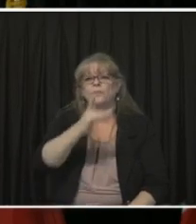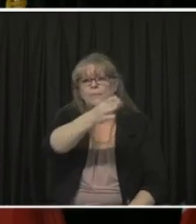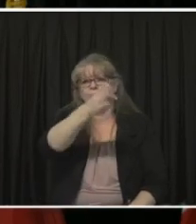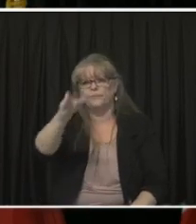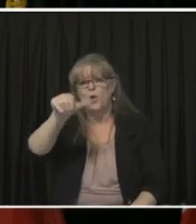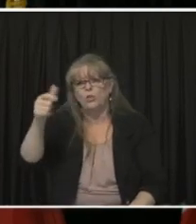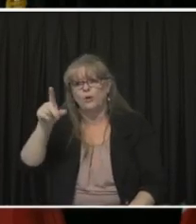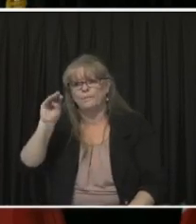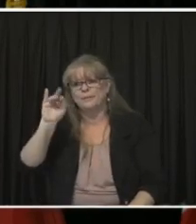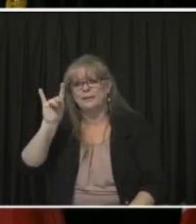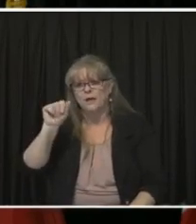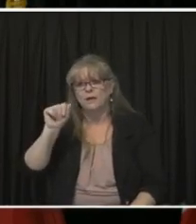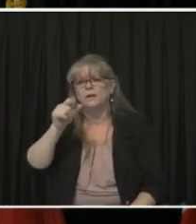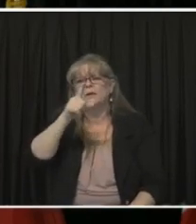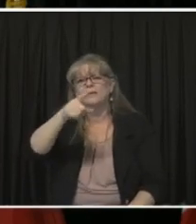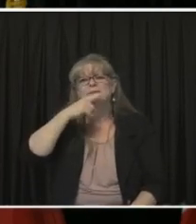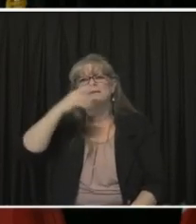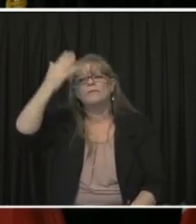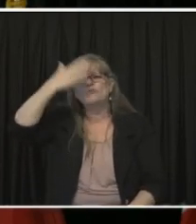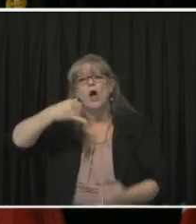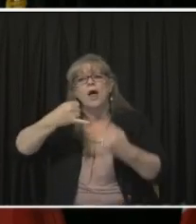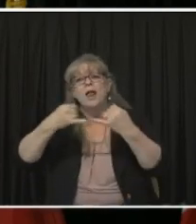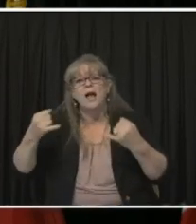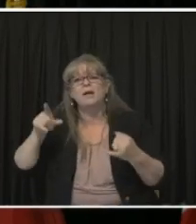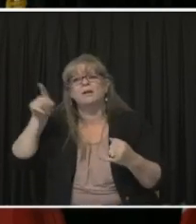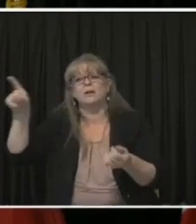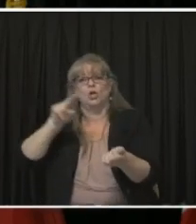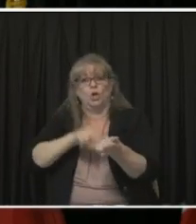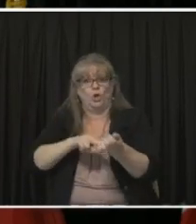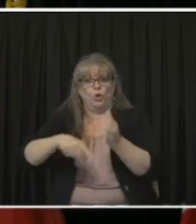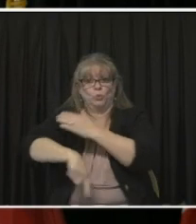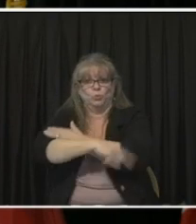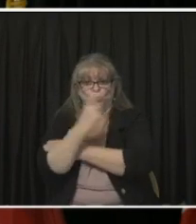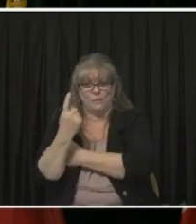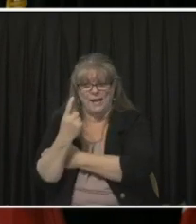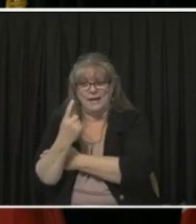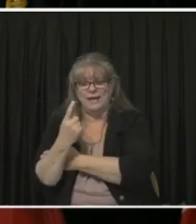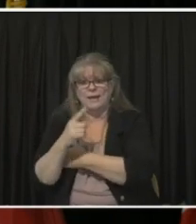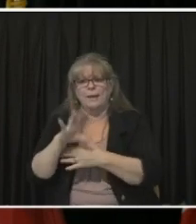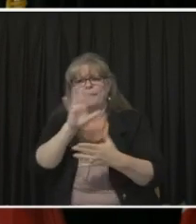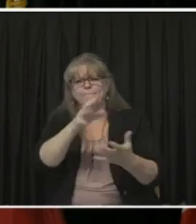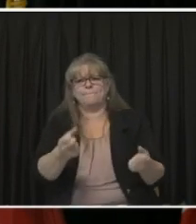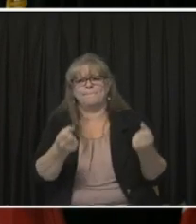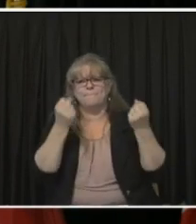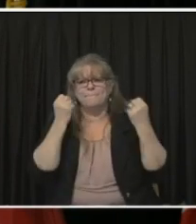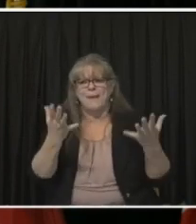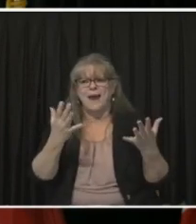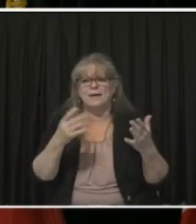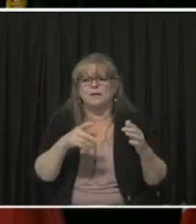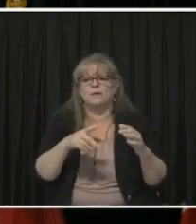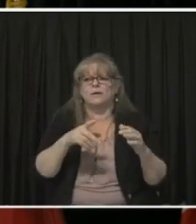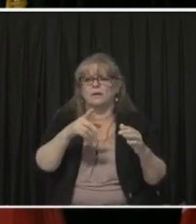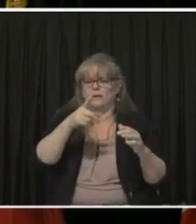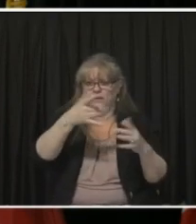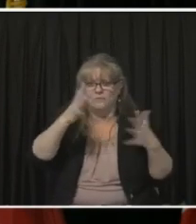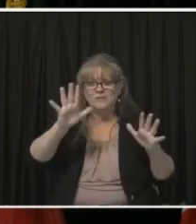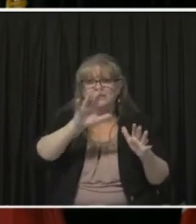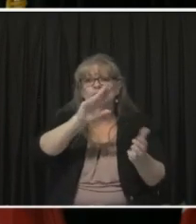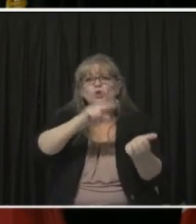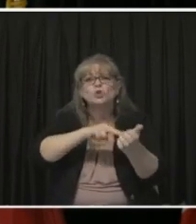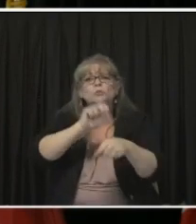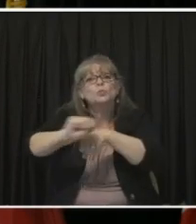Day. Knowing that various medical professionals are facing cuts to hours and wages, is there anything you can do to intervene with them, first of